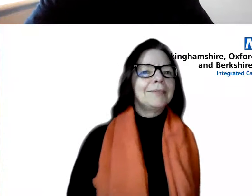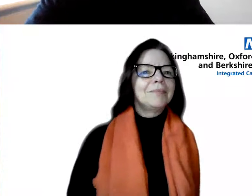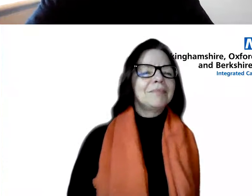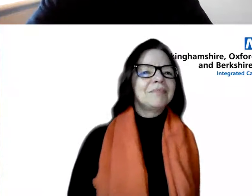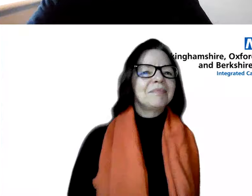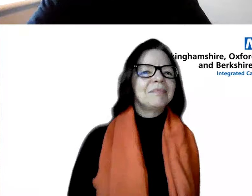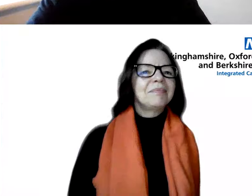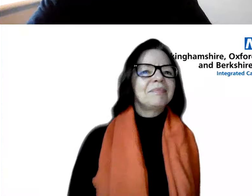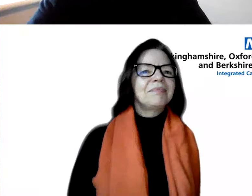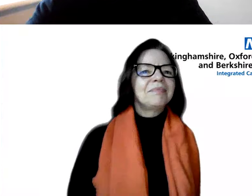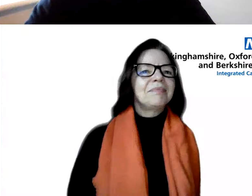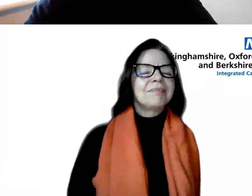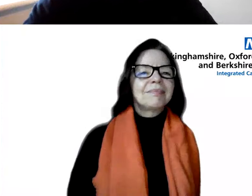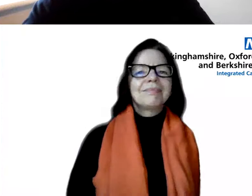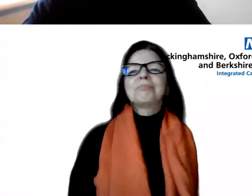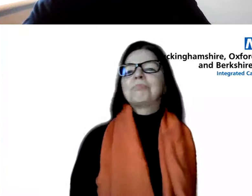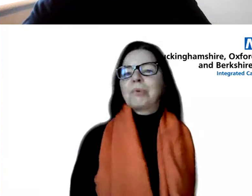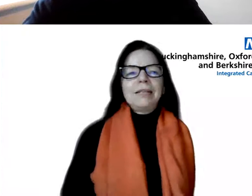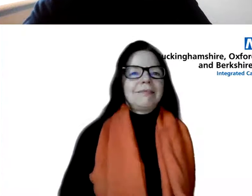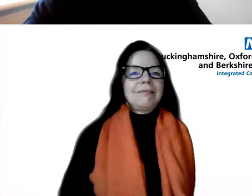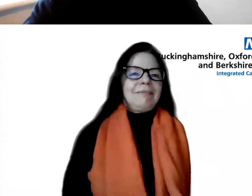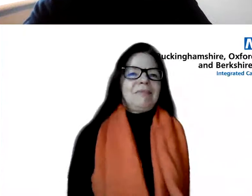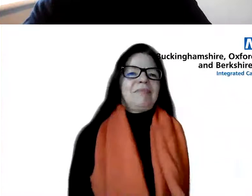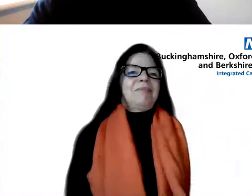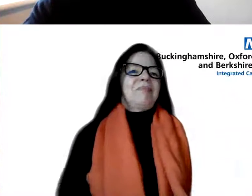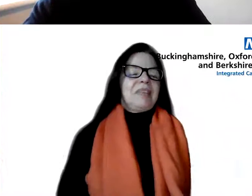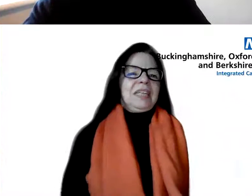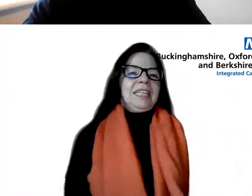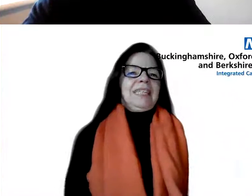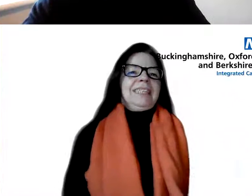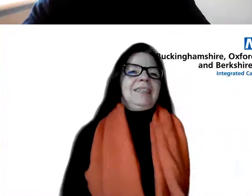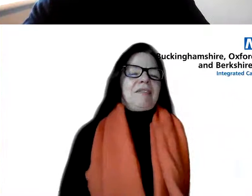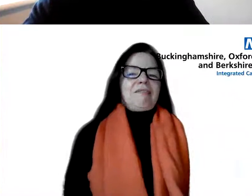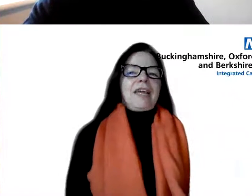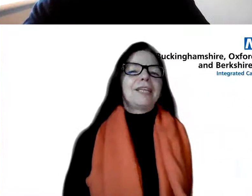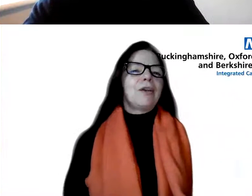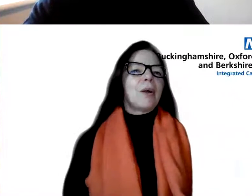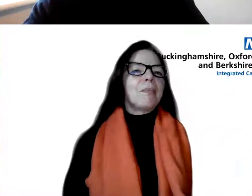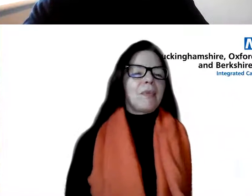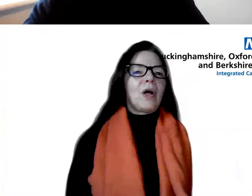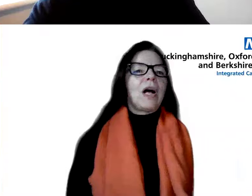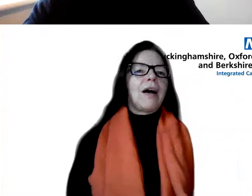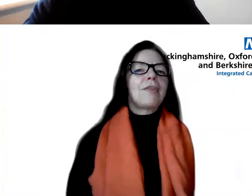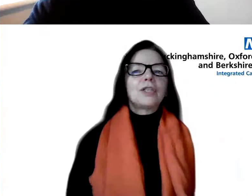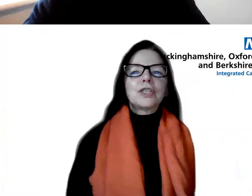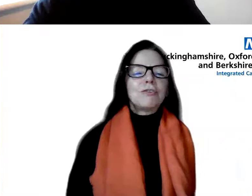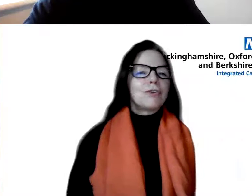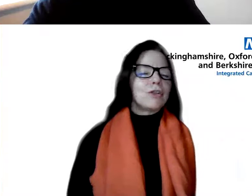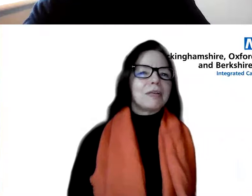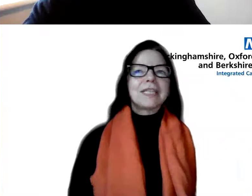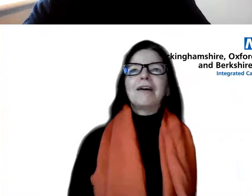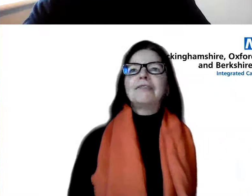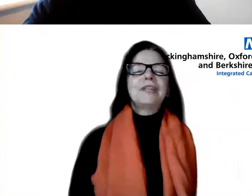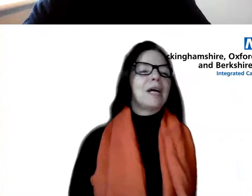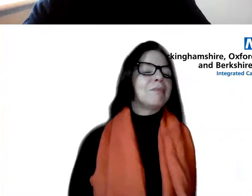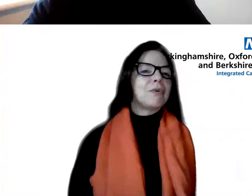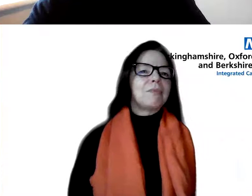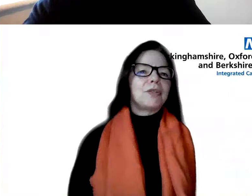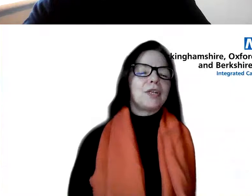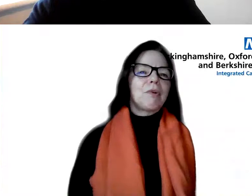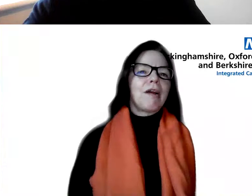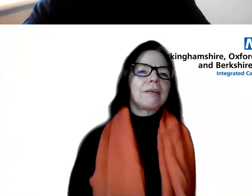that okay? Yeah, absolutely. That's brilliant. That's absolutely fine. That's not Thank a problem at all. I thought I'd just introduce